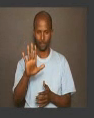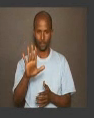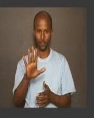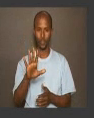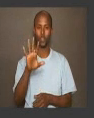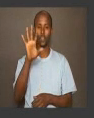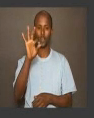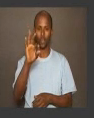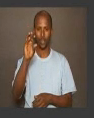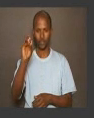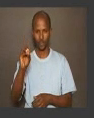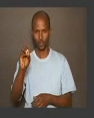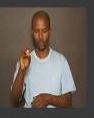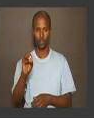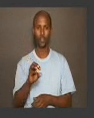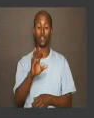90,